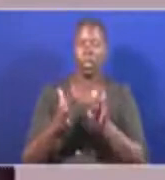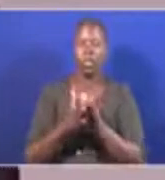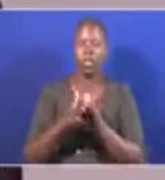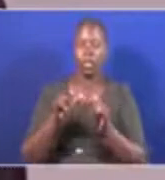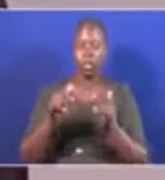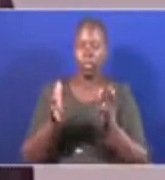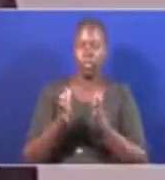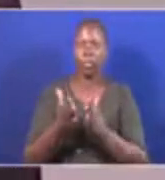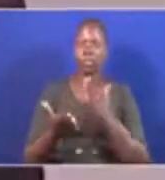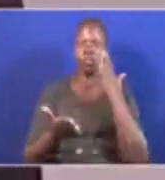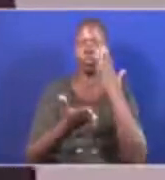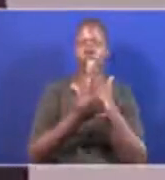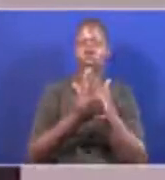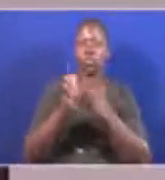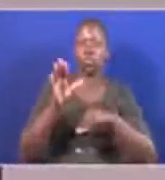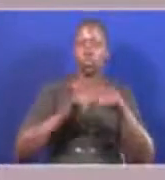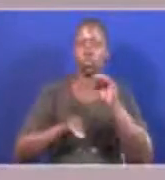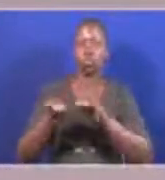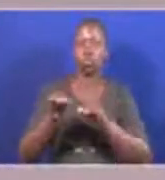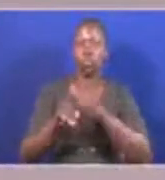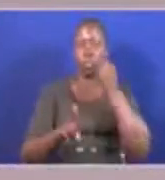we should expose corruption and fight it out.